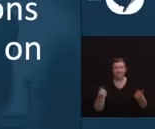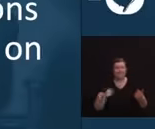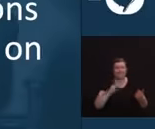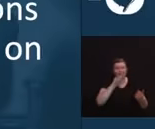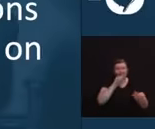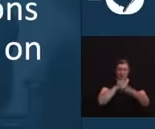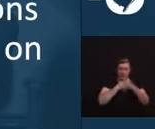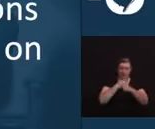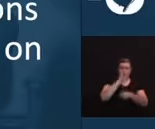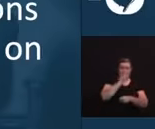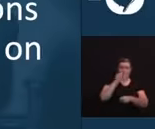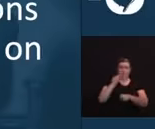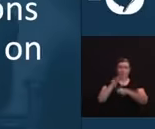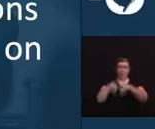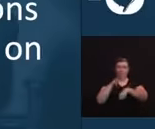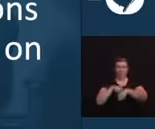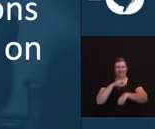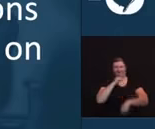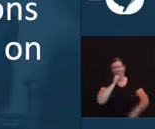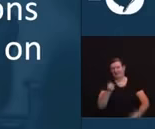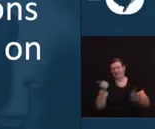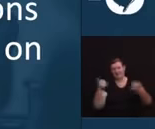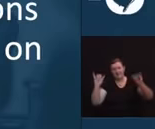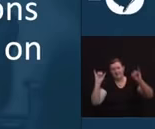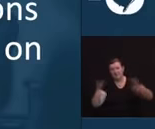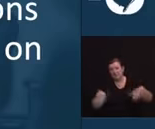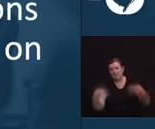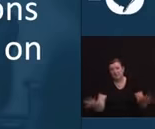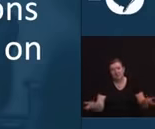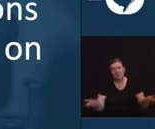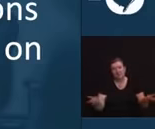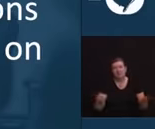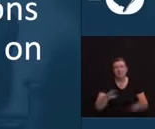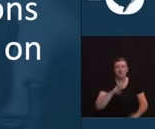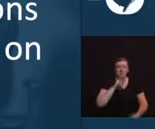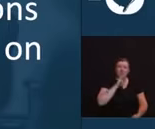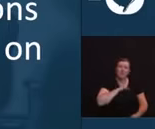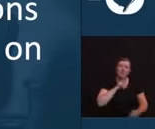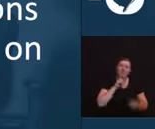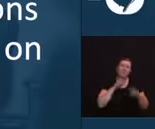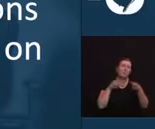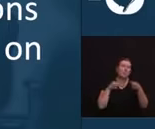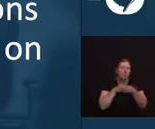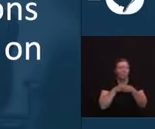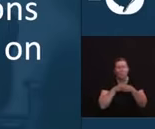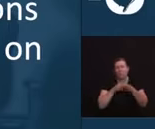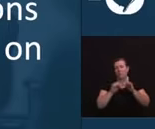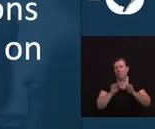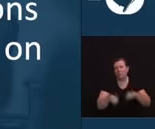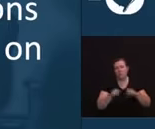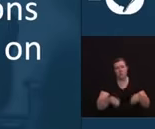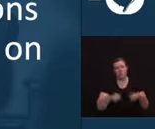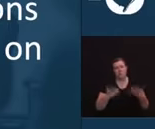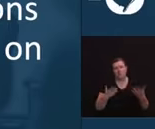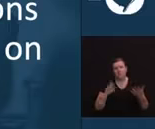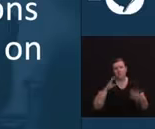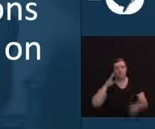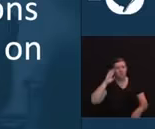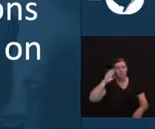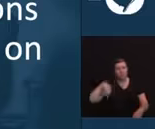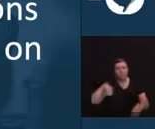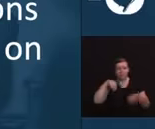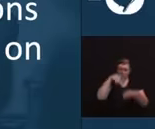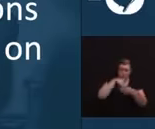their Thanksgiving plans as small as possible because we know that indoor gatherings and homes are particularly dangerous places